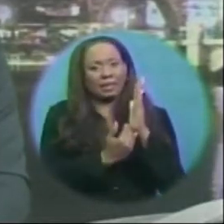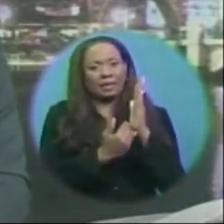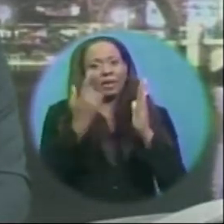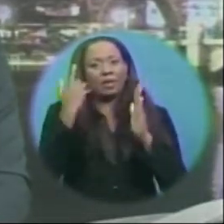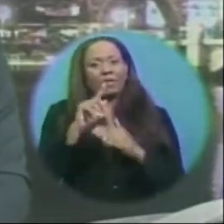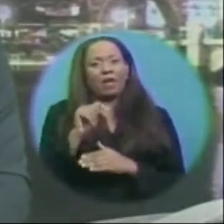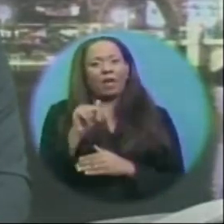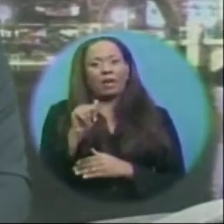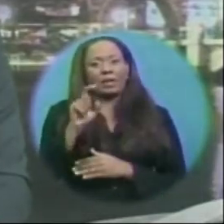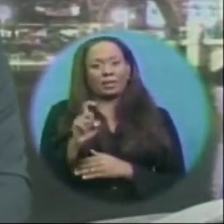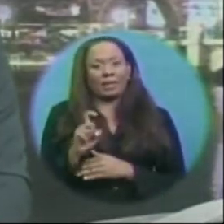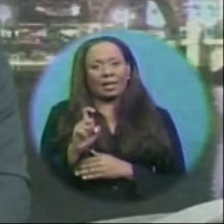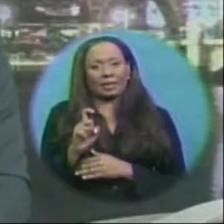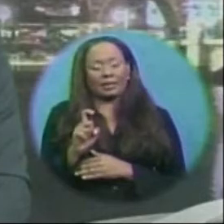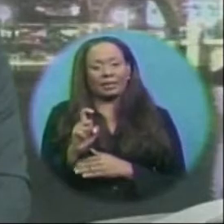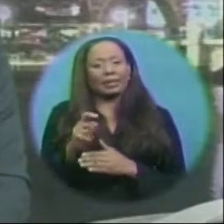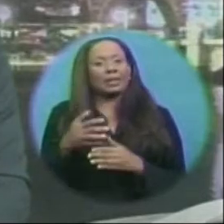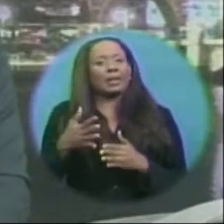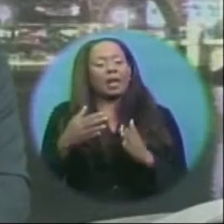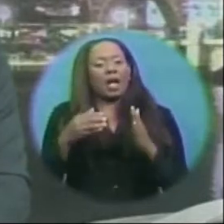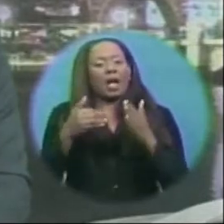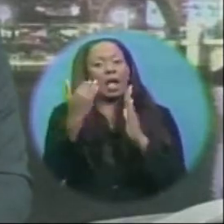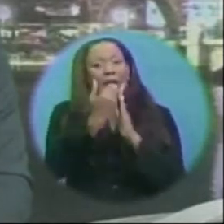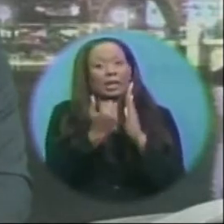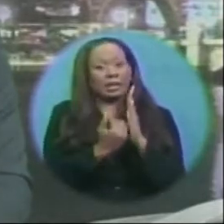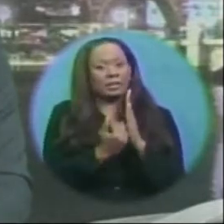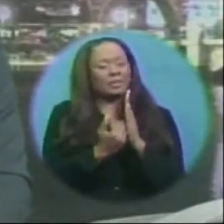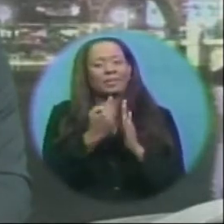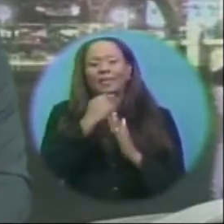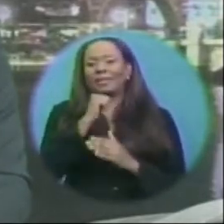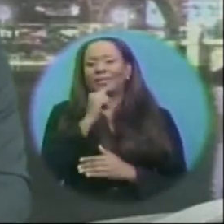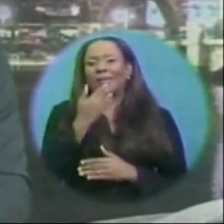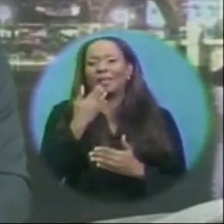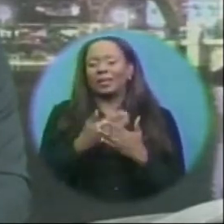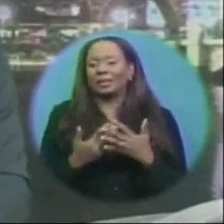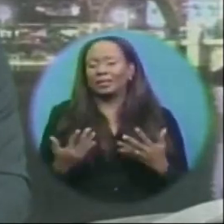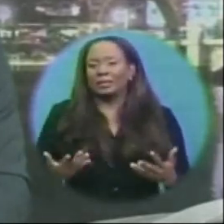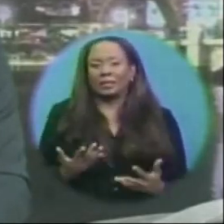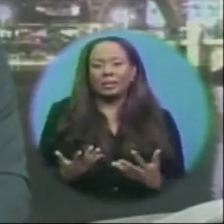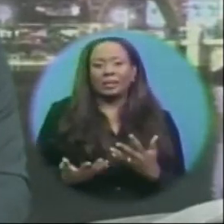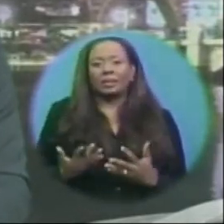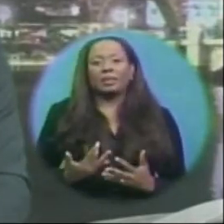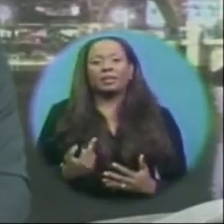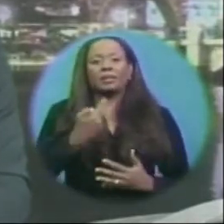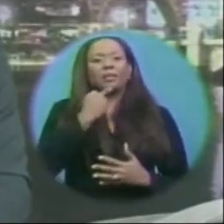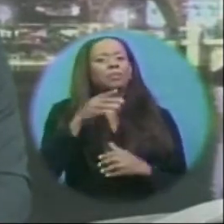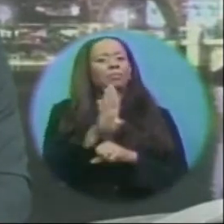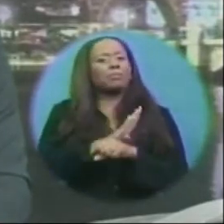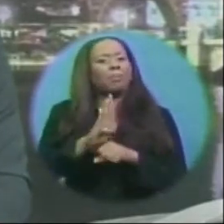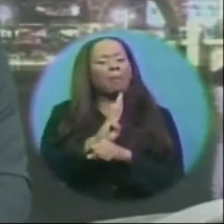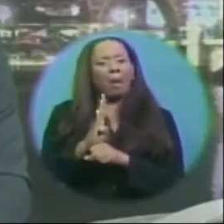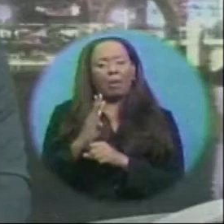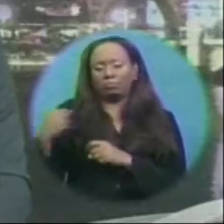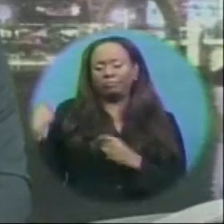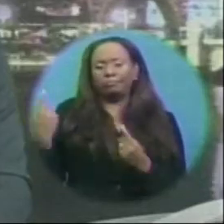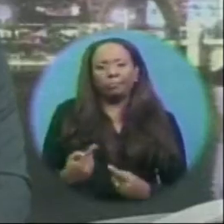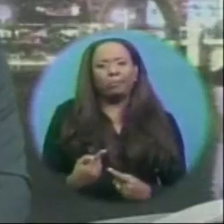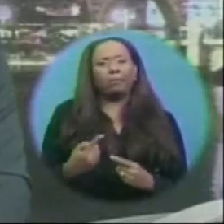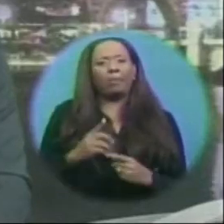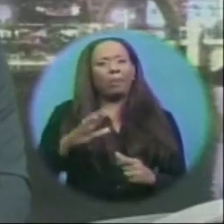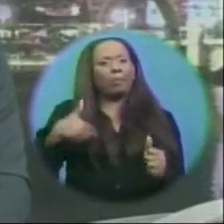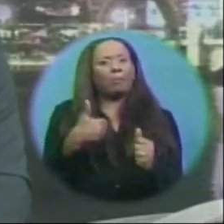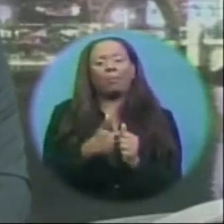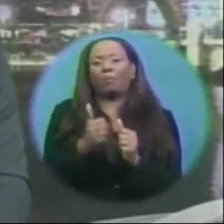tax jurisdiction very unfortunate. Independent Senator Dr. Sir Trevor Carmichael says Barbados has complied